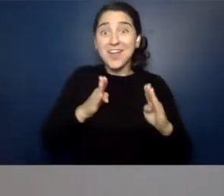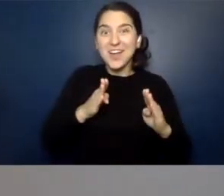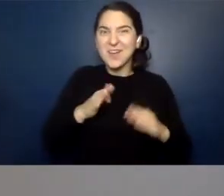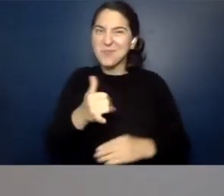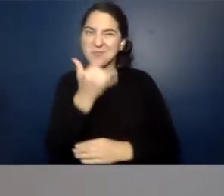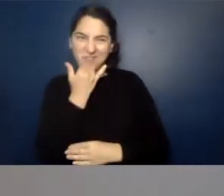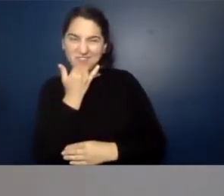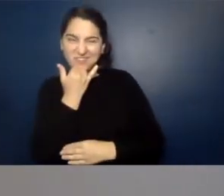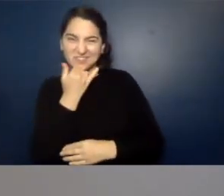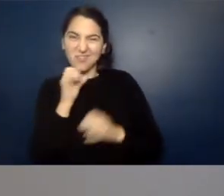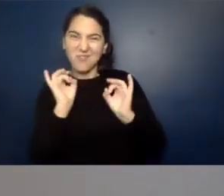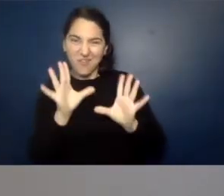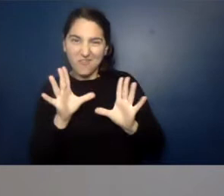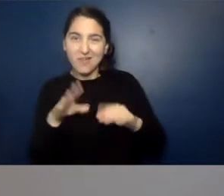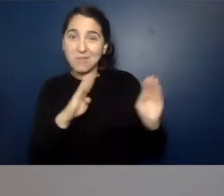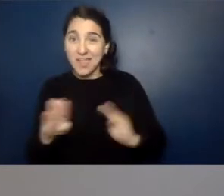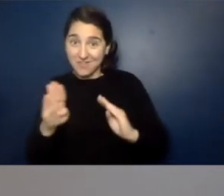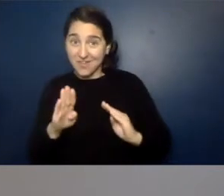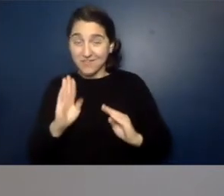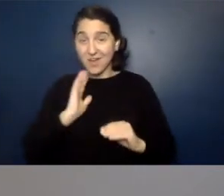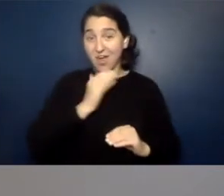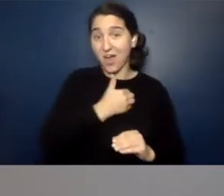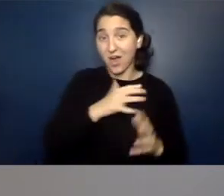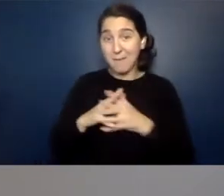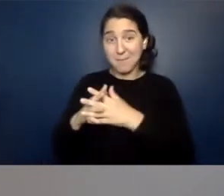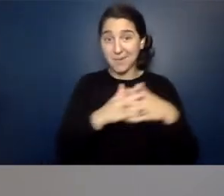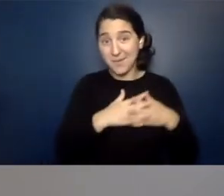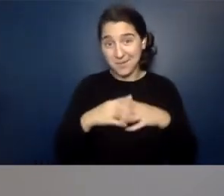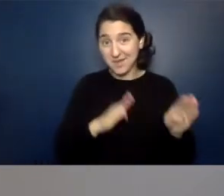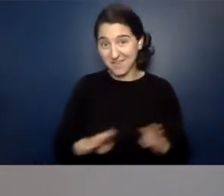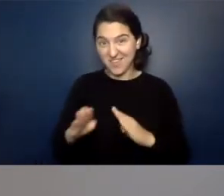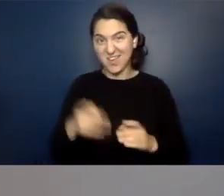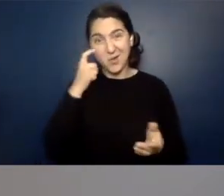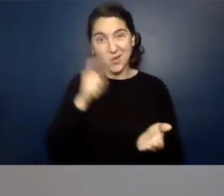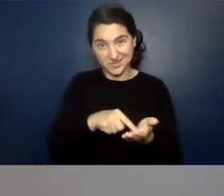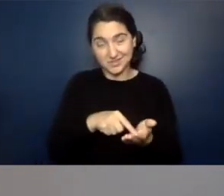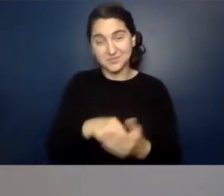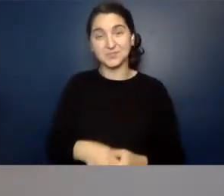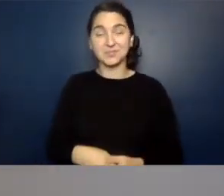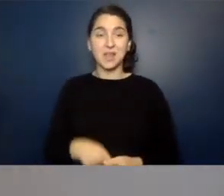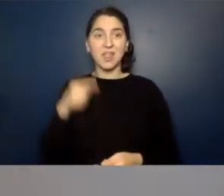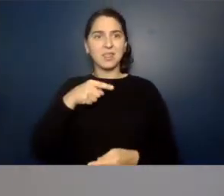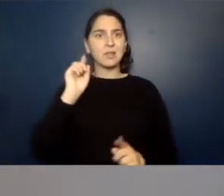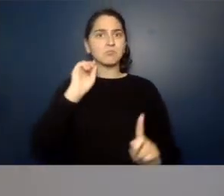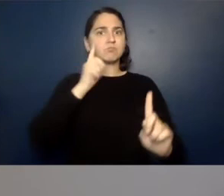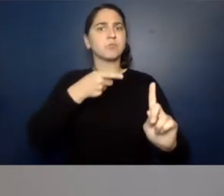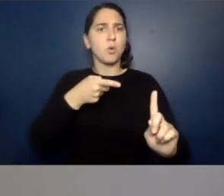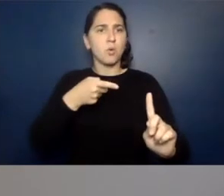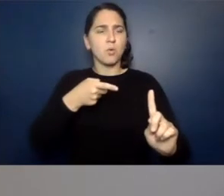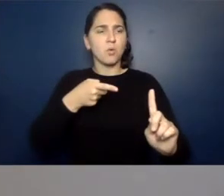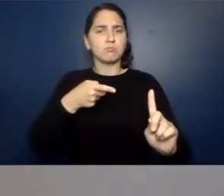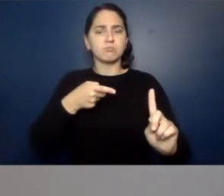Americanness. And of course, I think all of this boils down to being one of the greatest gifts we humans have been